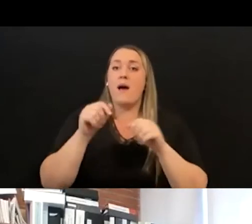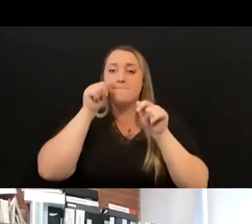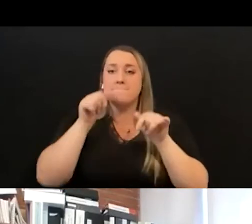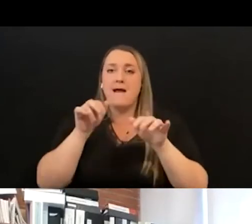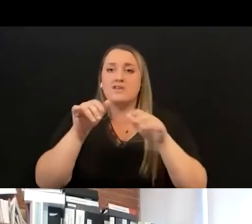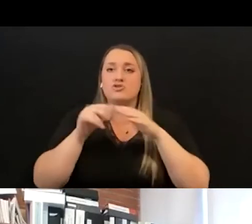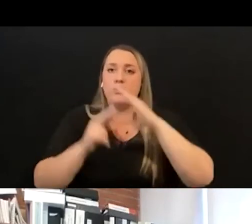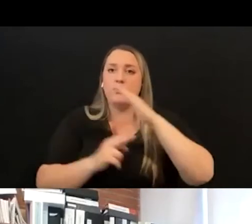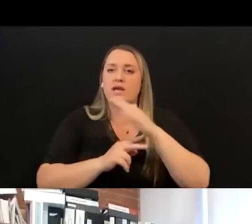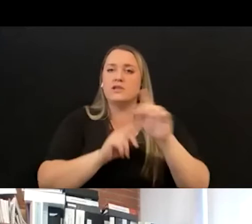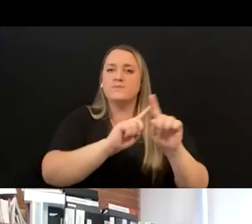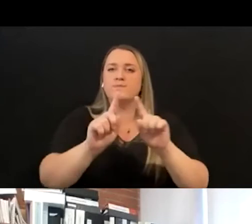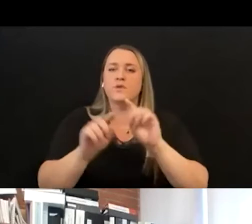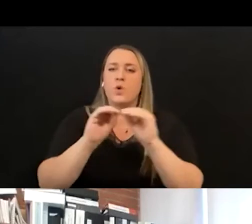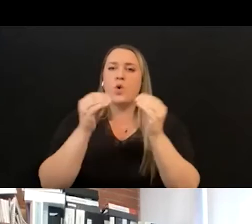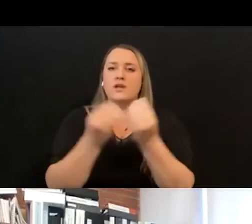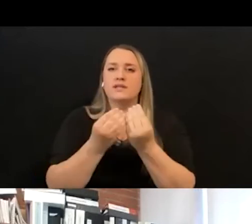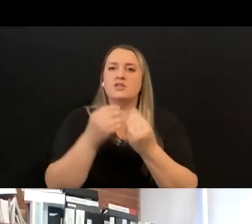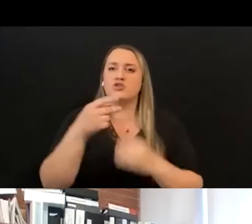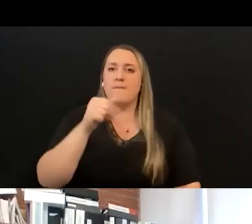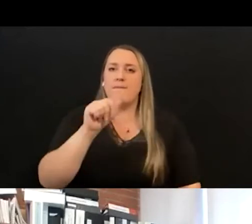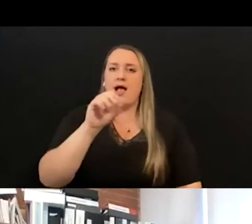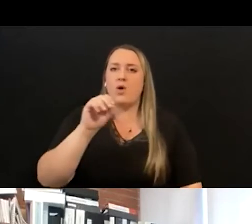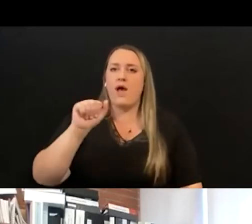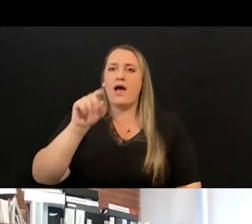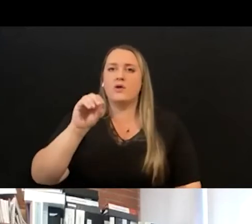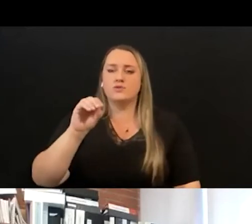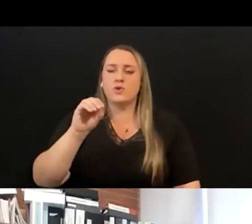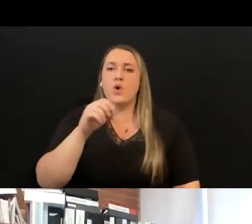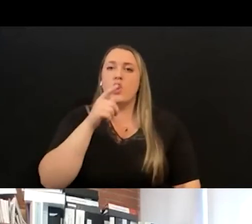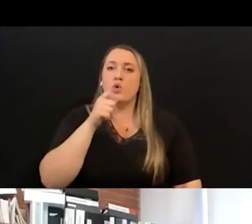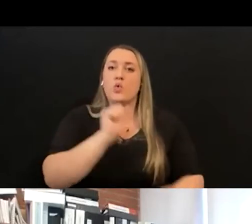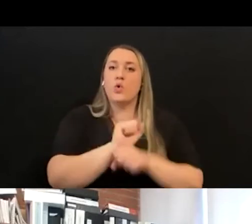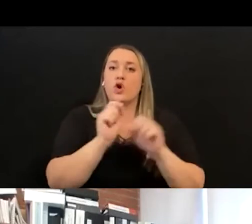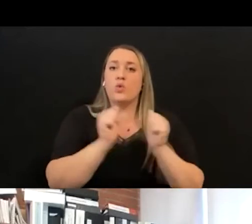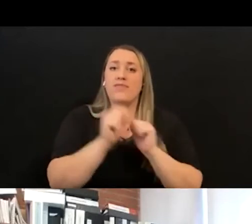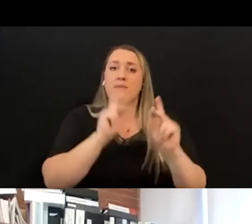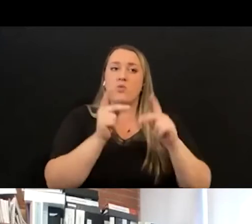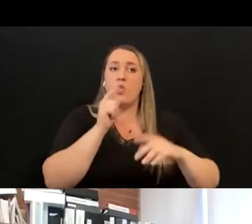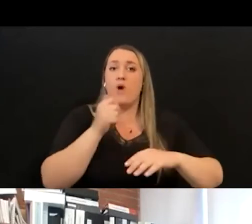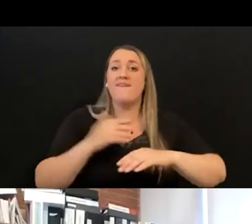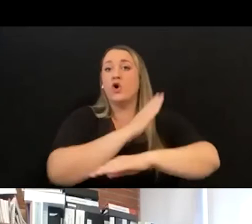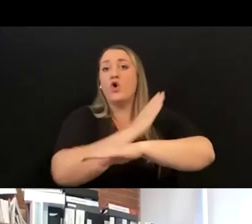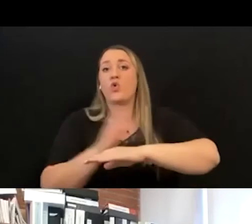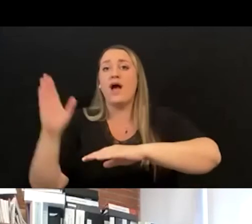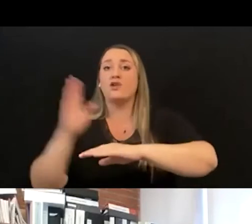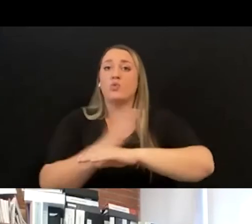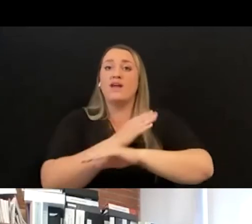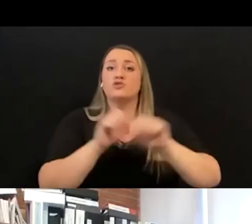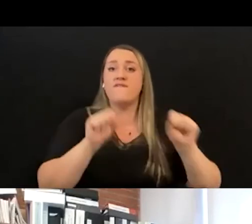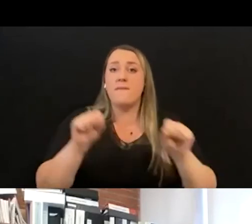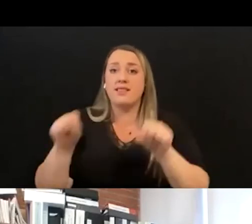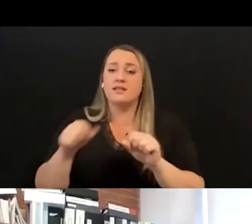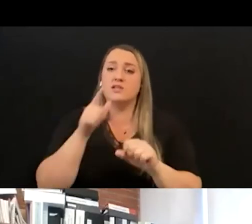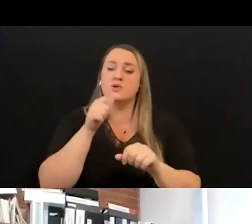Alto, organizations that work with people with a wide range of abilities. They were great to connect with around programming and